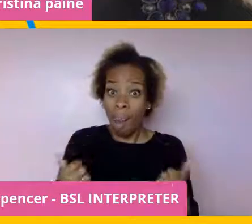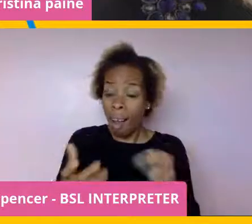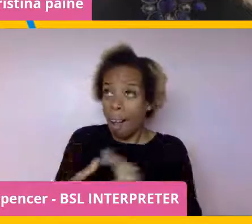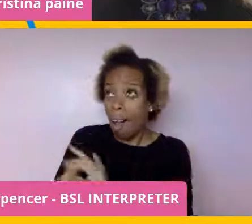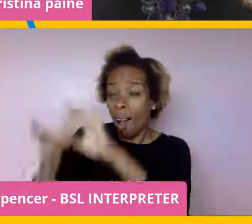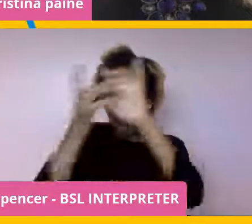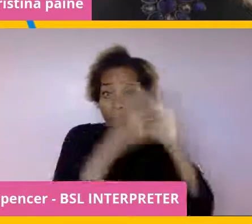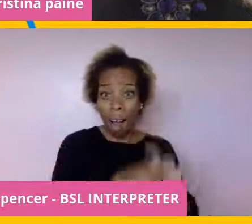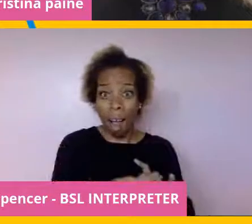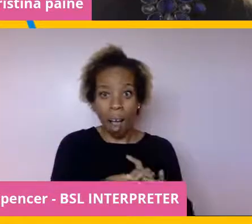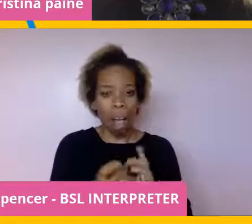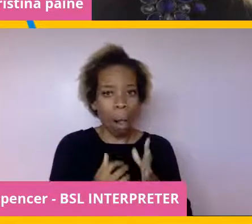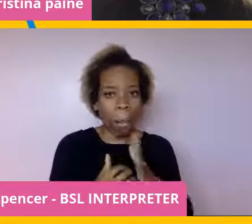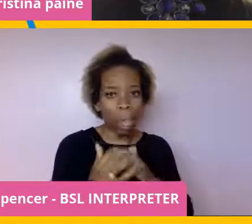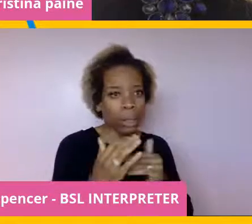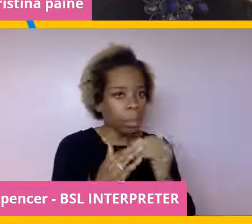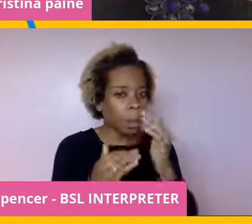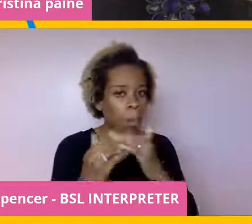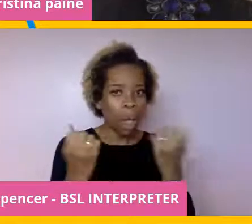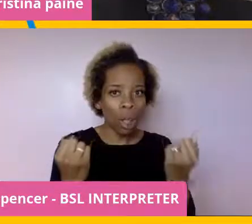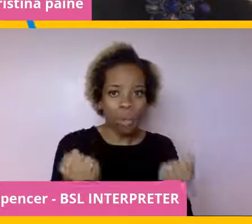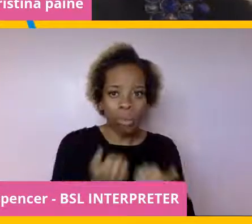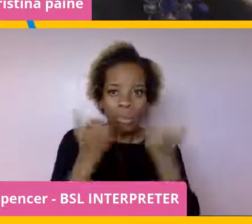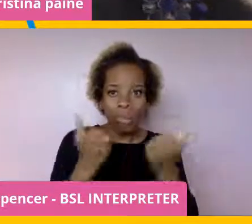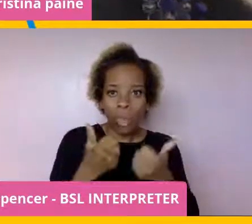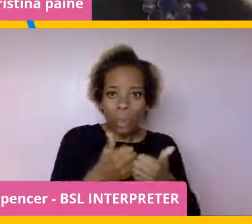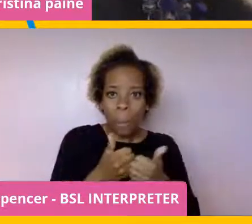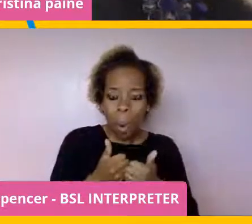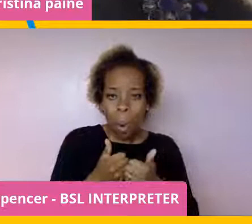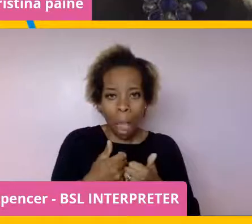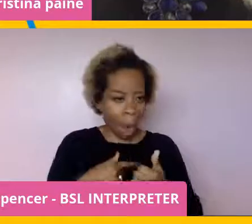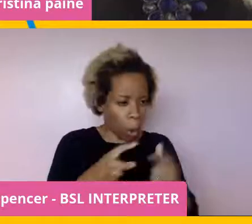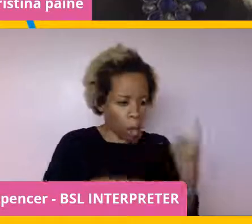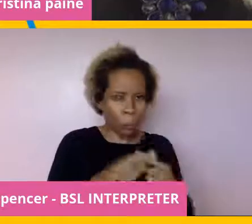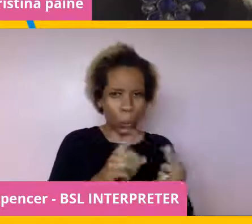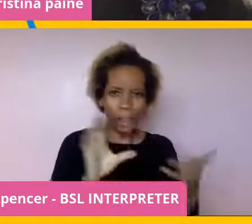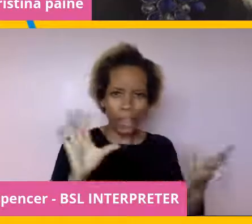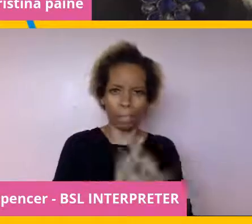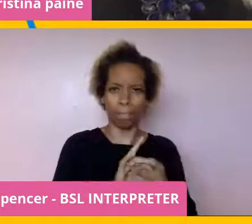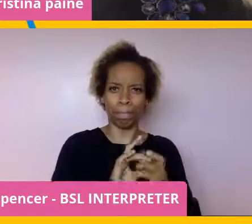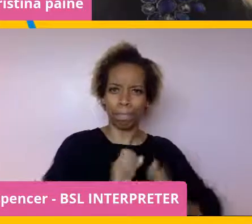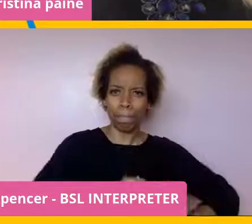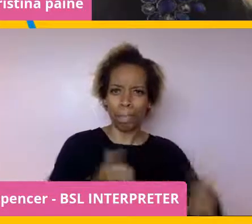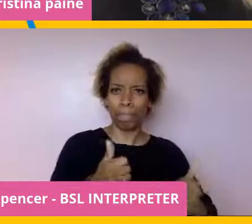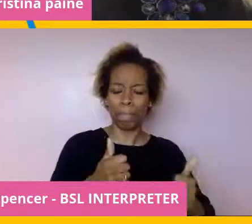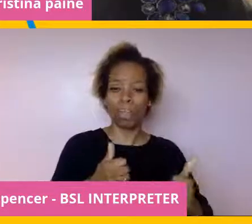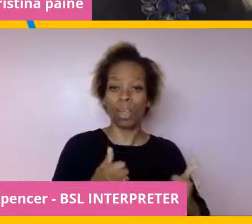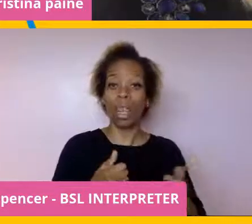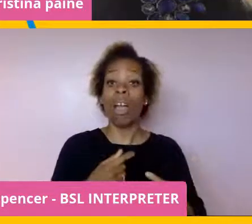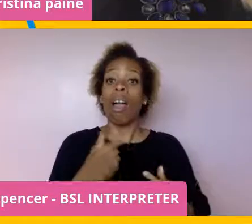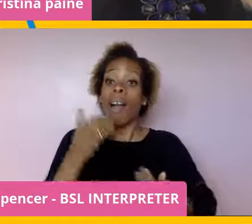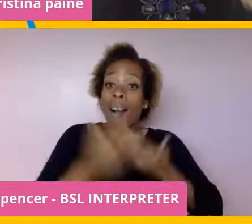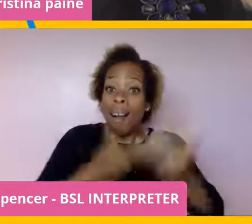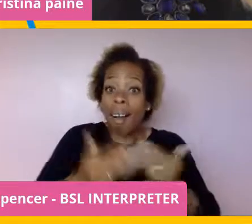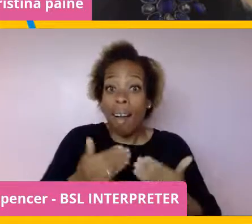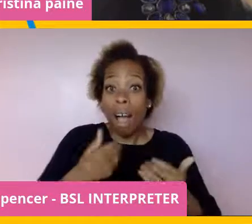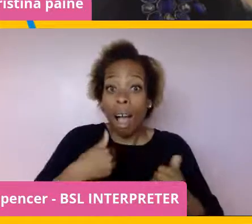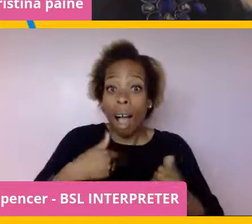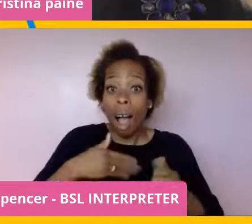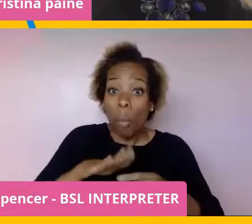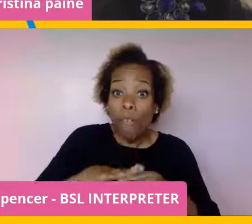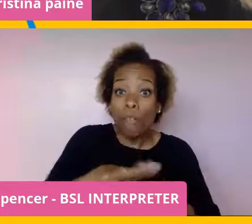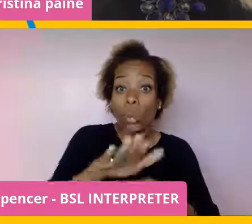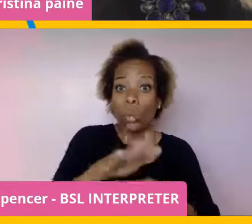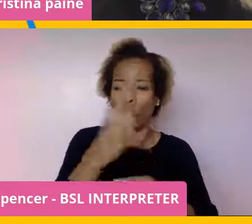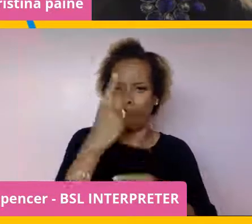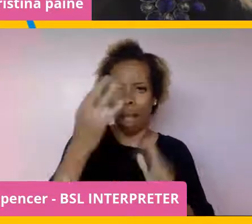support, for each other and among our communities, and that we collectively work for a much brighter future for education.